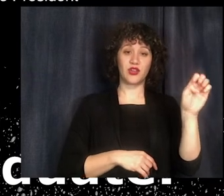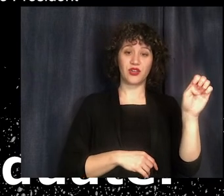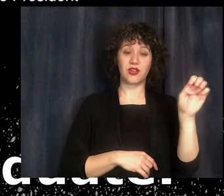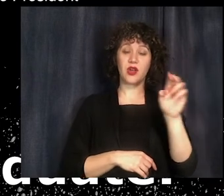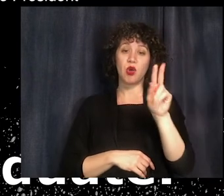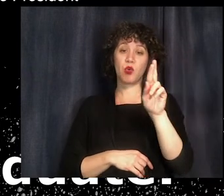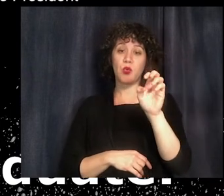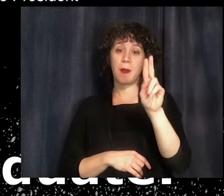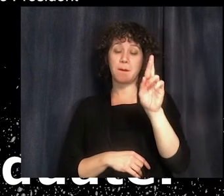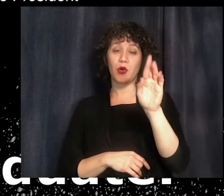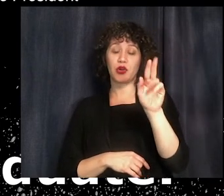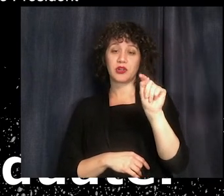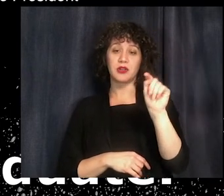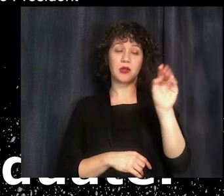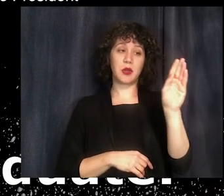Robert Molina,